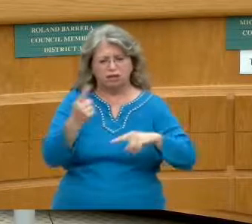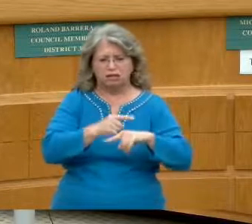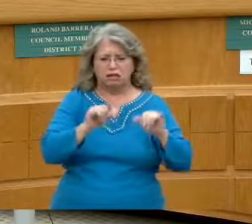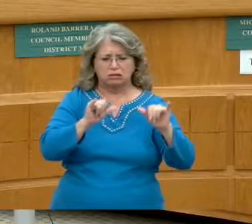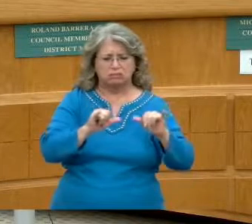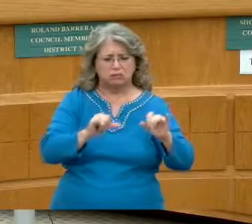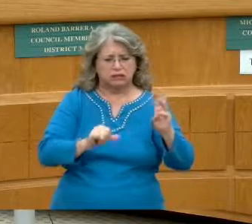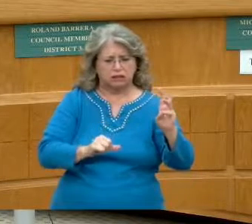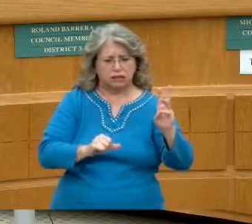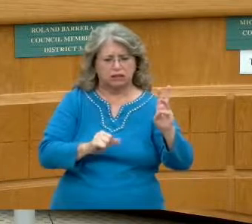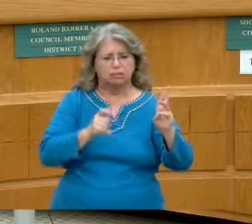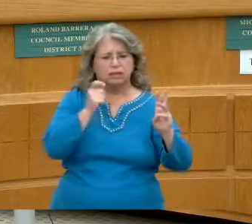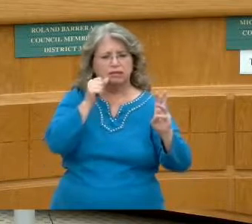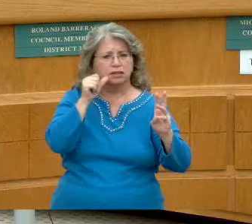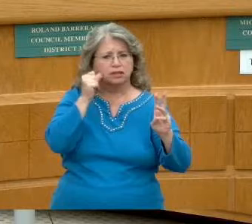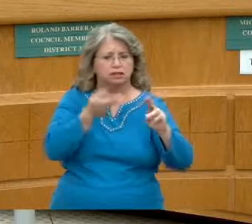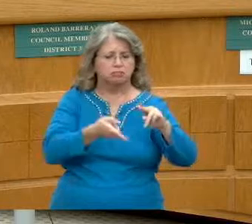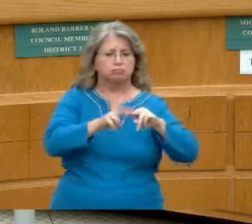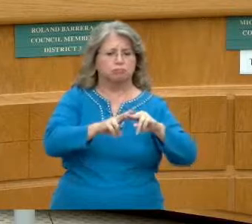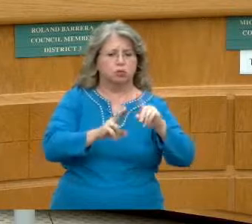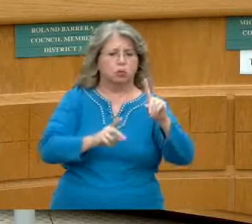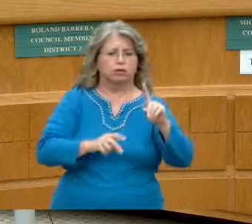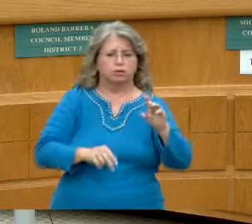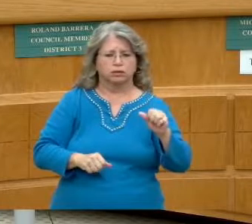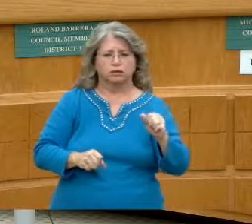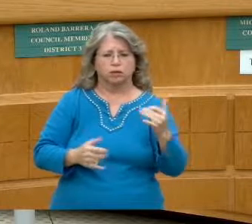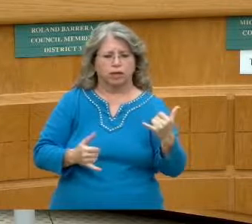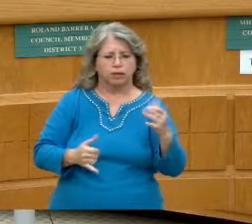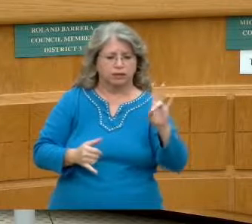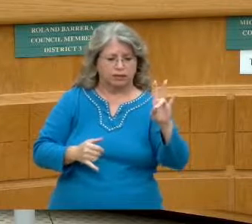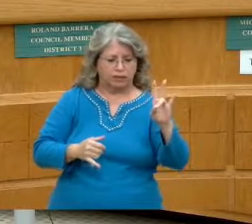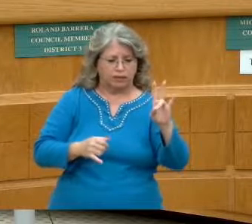just since yesterday to 1 more. So there's 7 in the